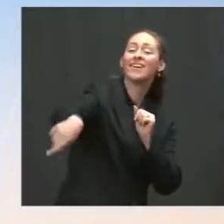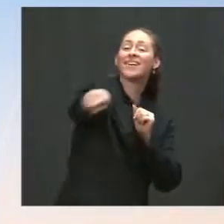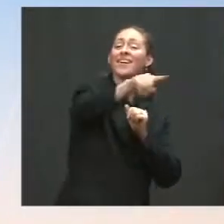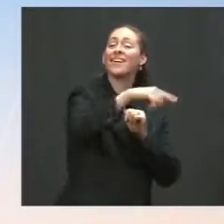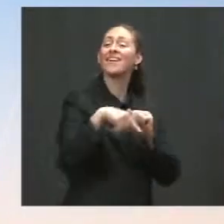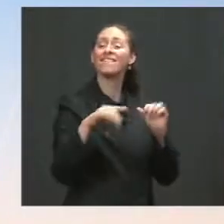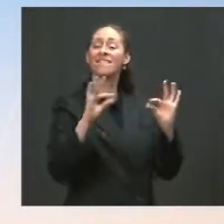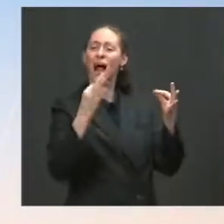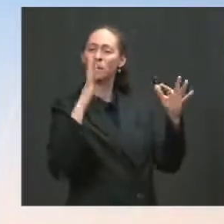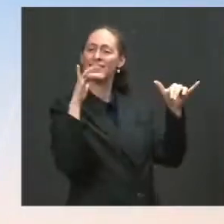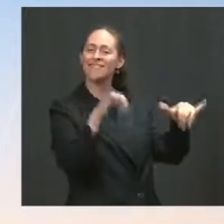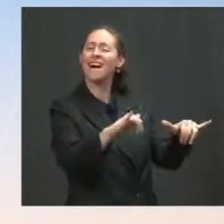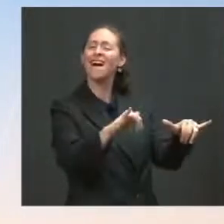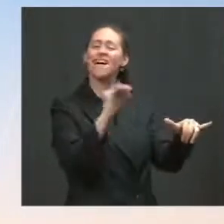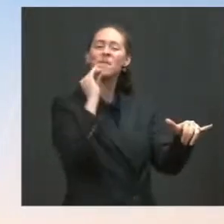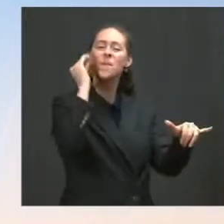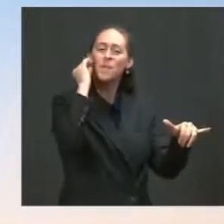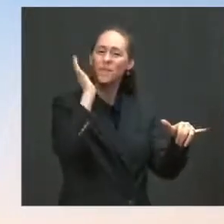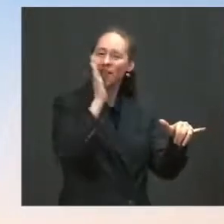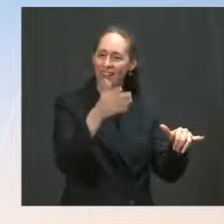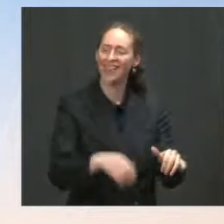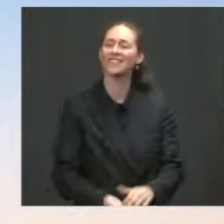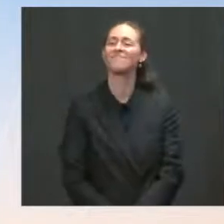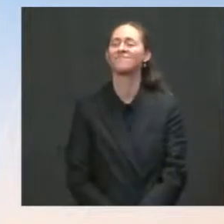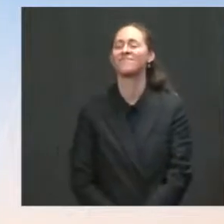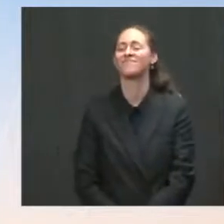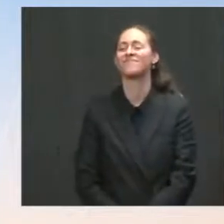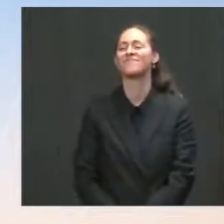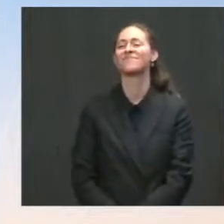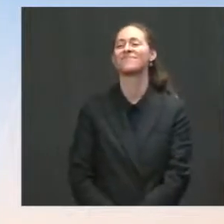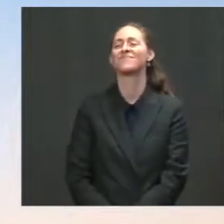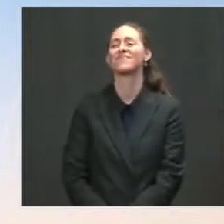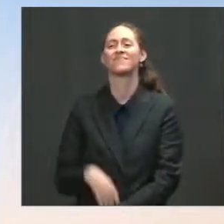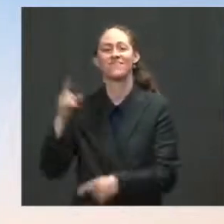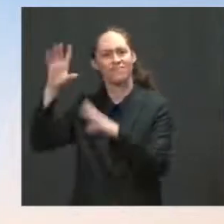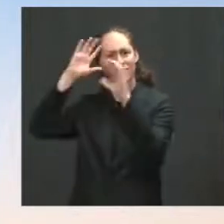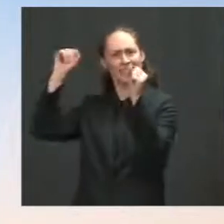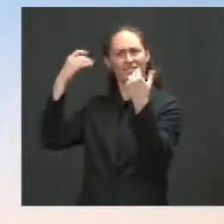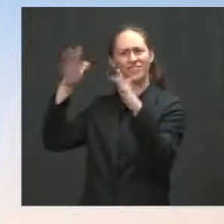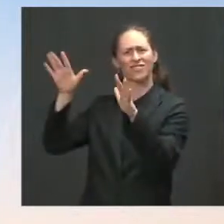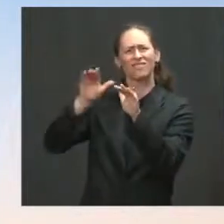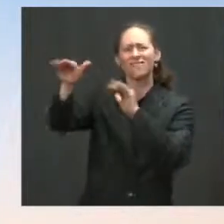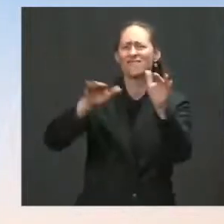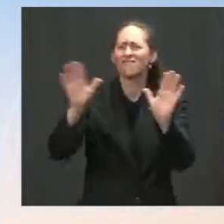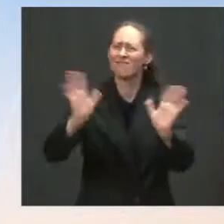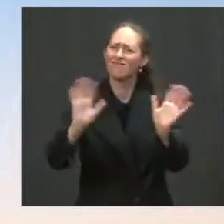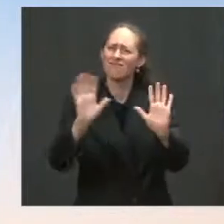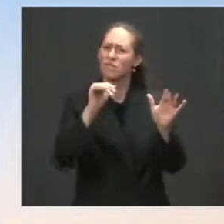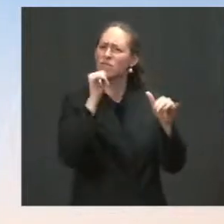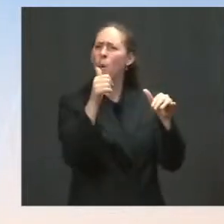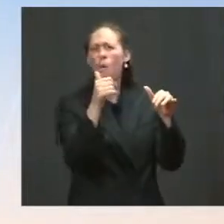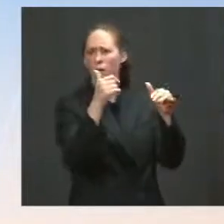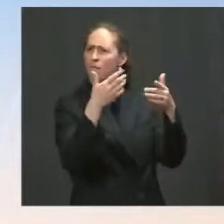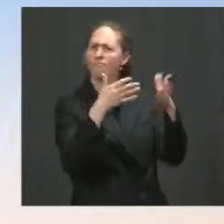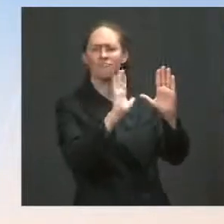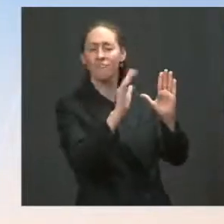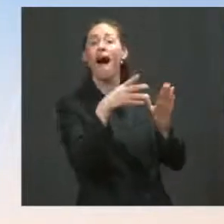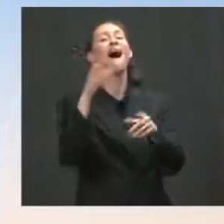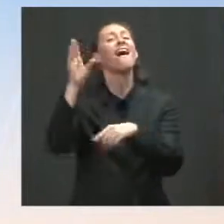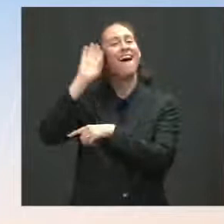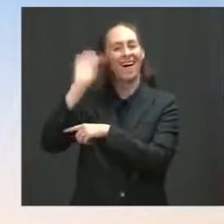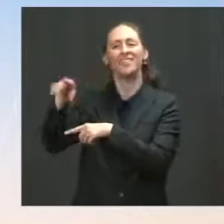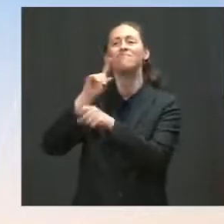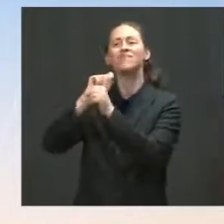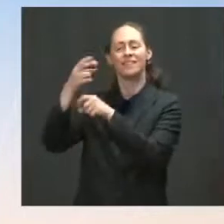President announced, or we announced in our statement just a couple of days ago. And while the emergency rental assistance funds are in the hands of state and